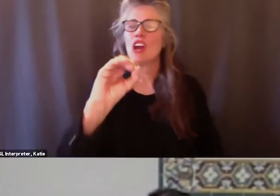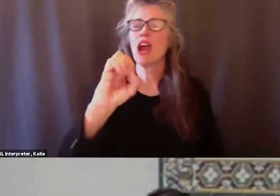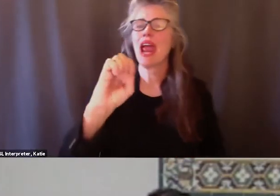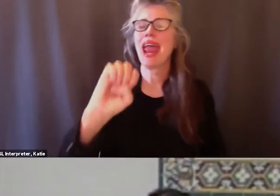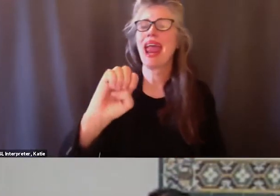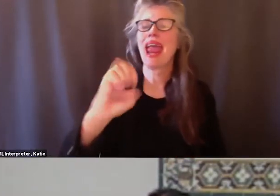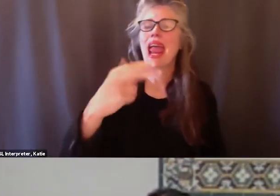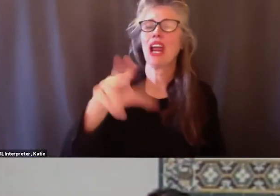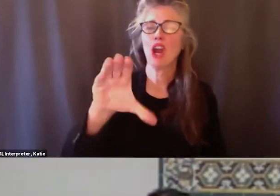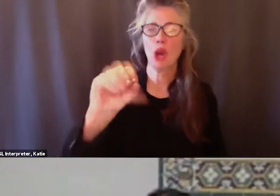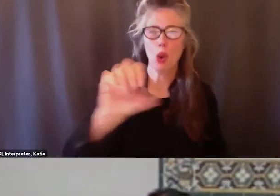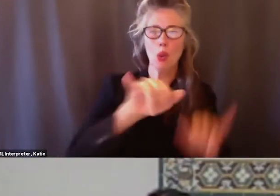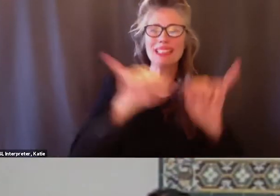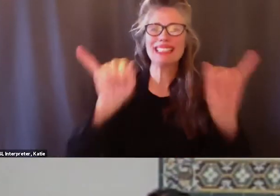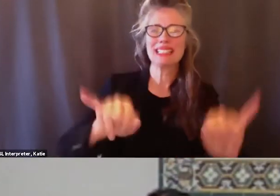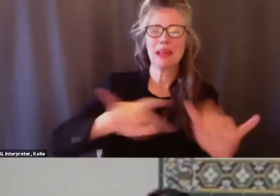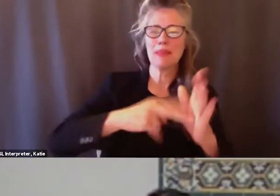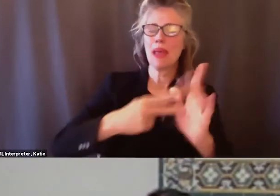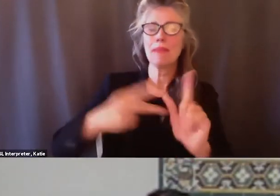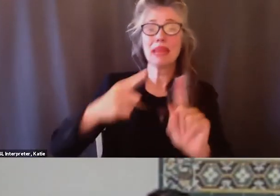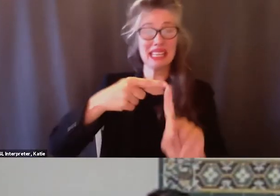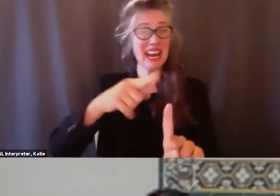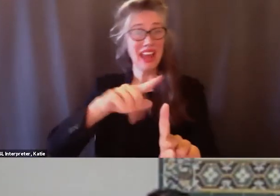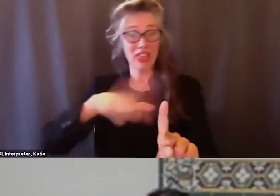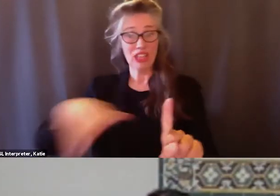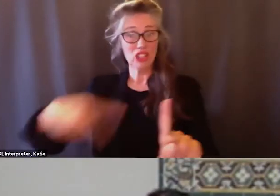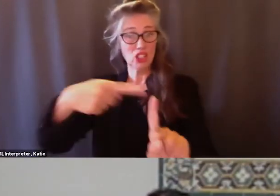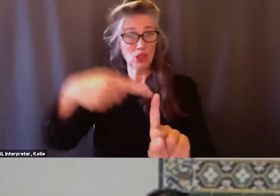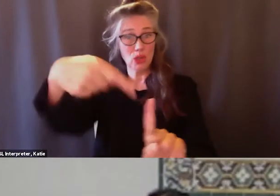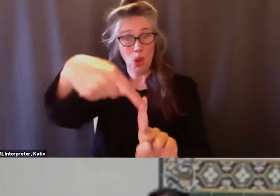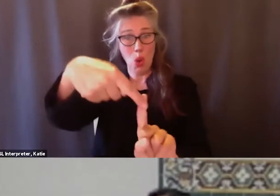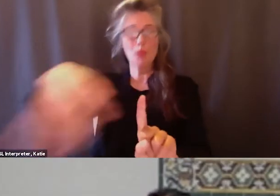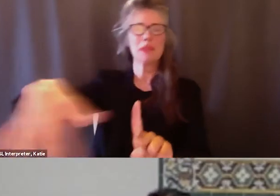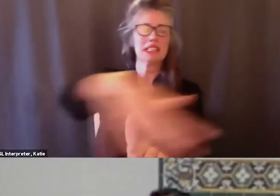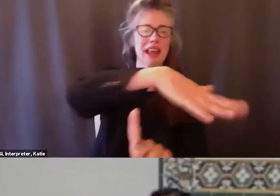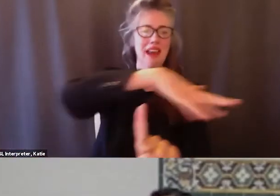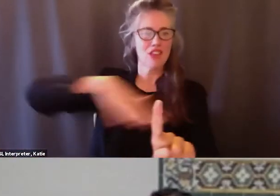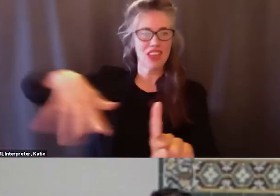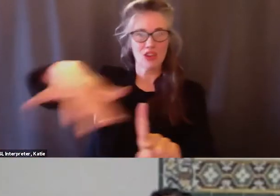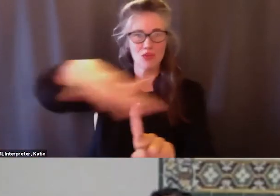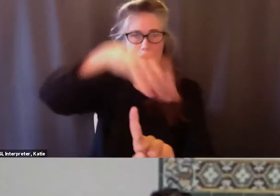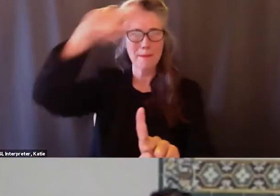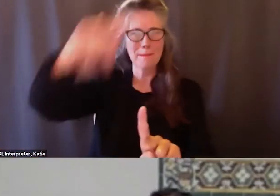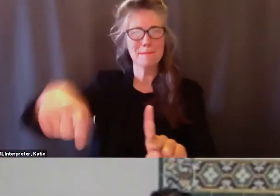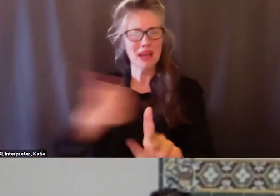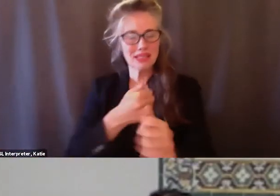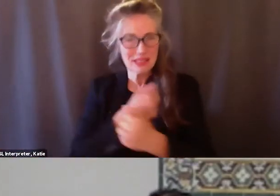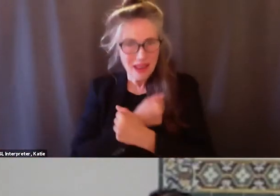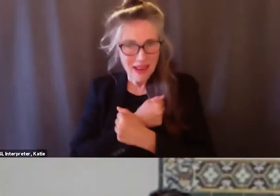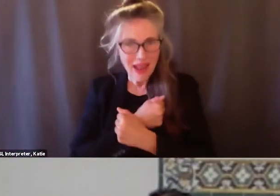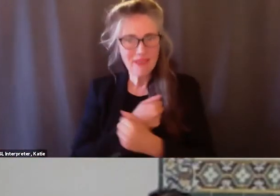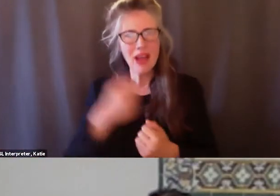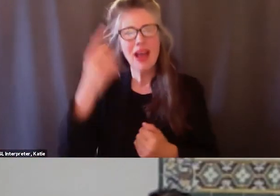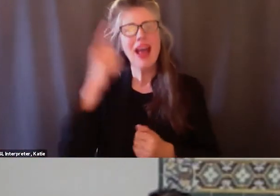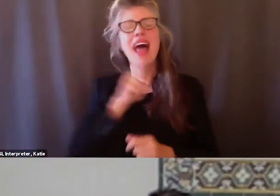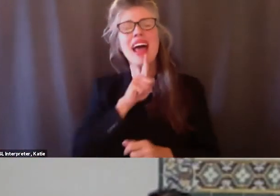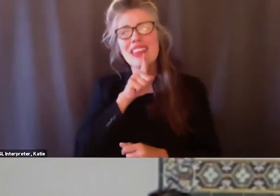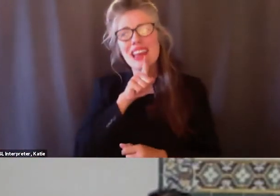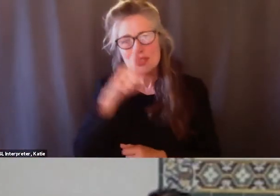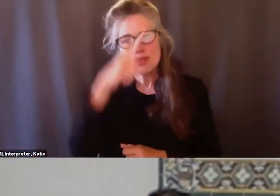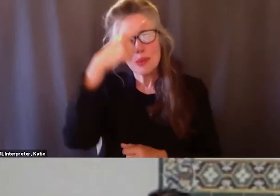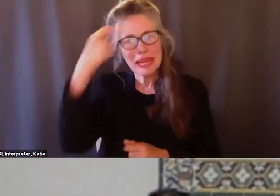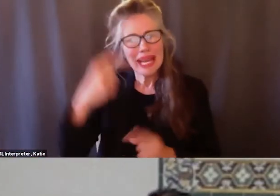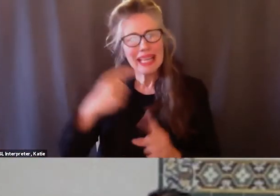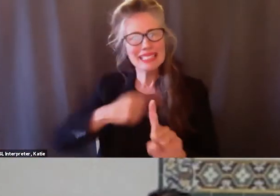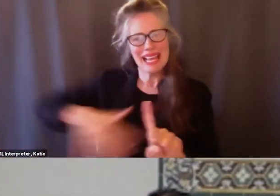love that too, because you can't separate one from the other. And that's so true, because our children bring in so many things in their